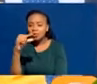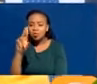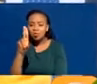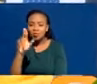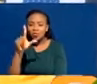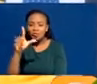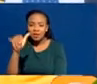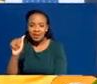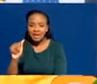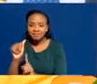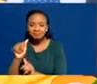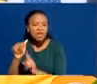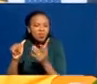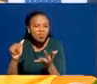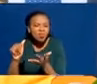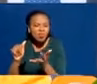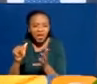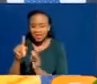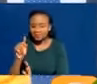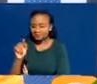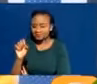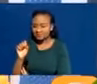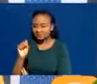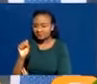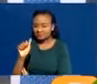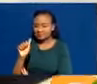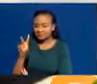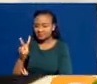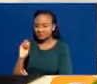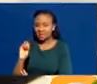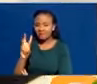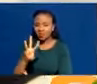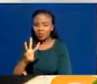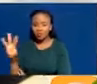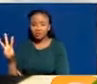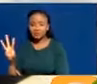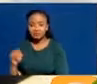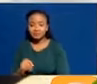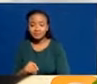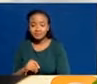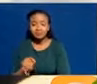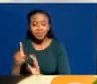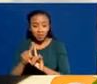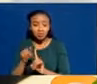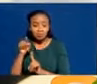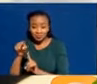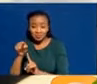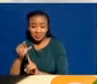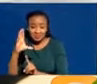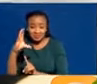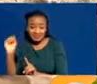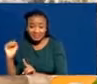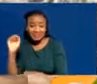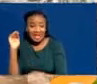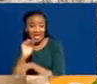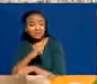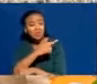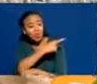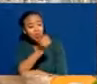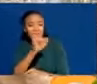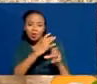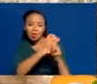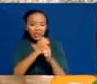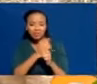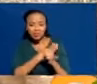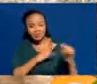Rhino Sanctuary in Tsavo West National Park. Malonza appealed to all the stakeholders to rally together and save the